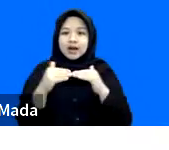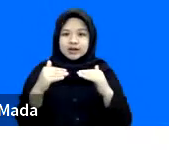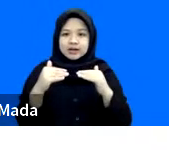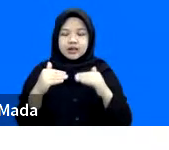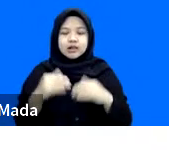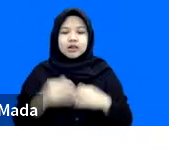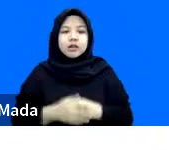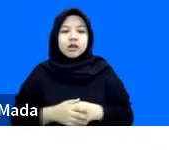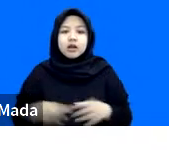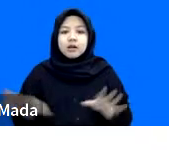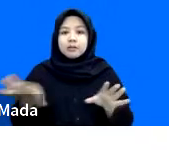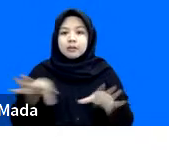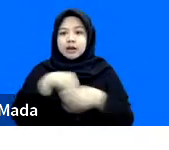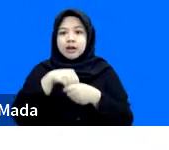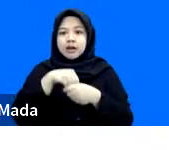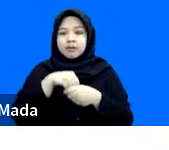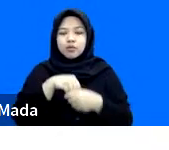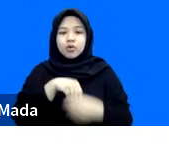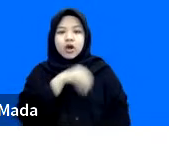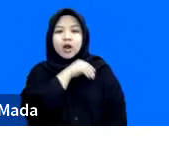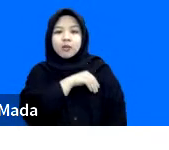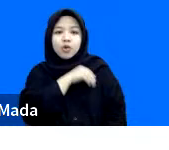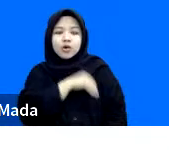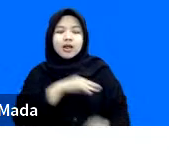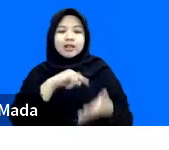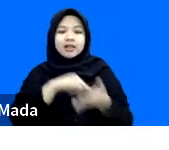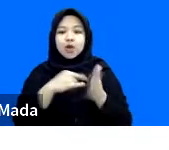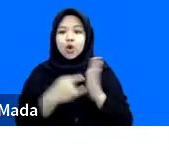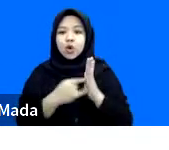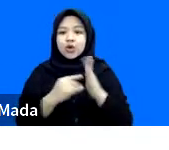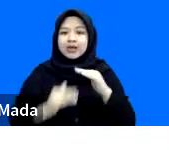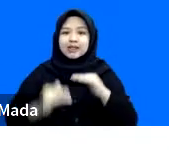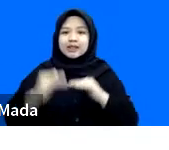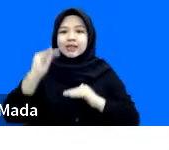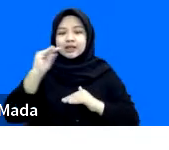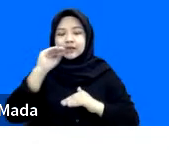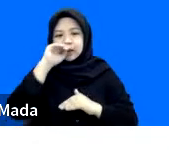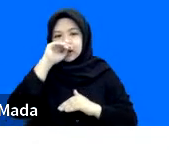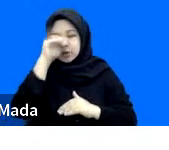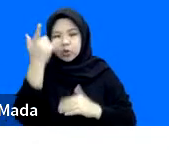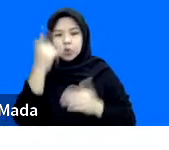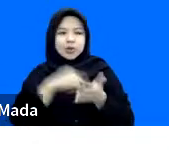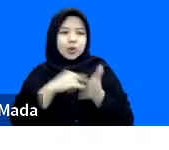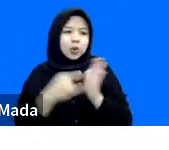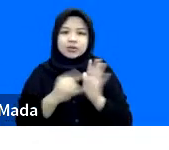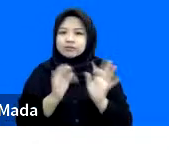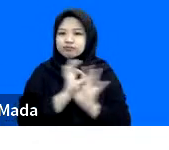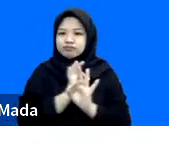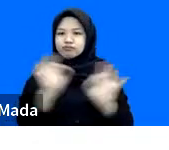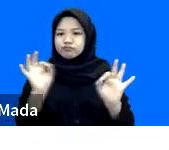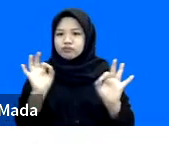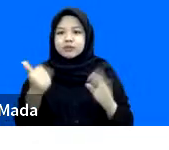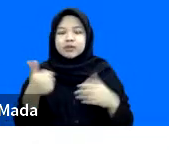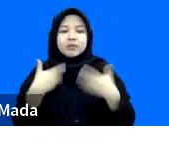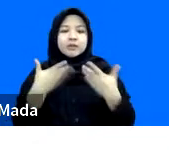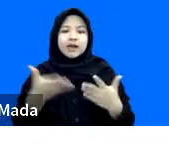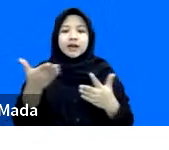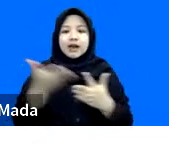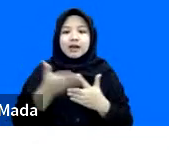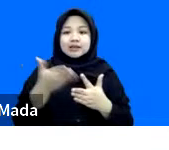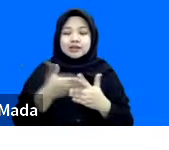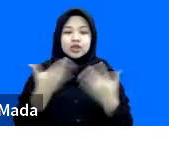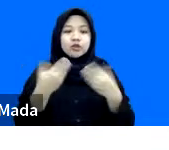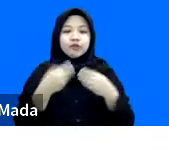no-tech modalities. And we know that multiple modalities provide broader accessibility and flexibility for learning. And